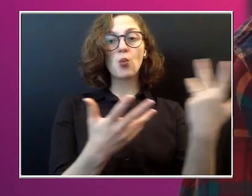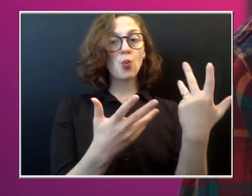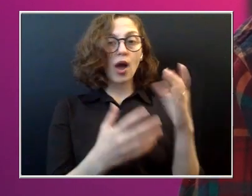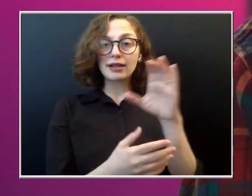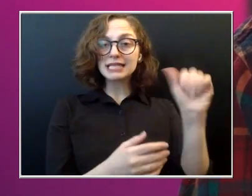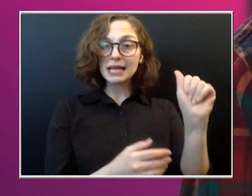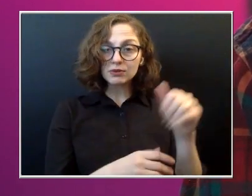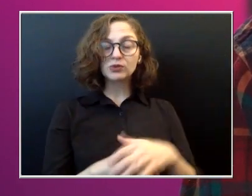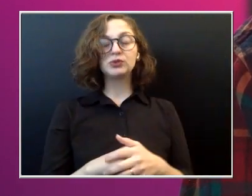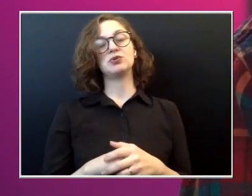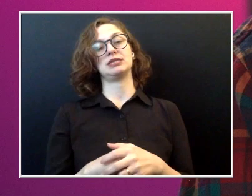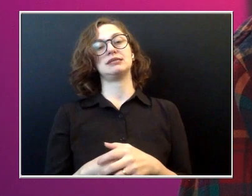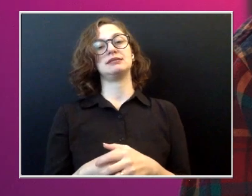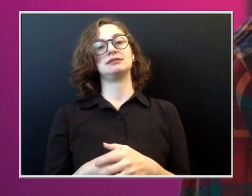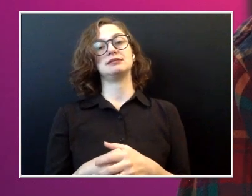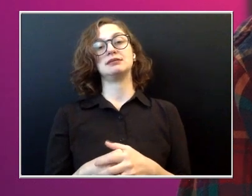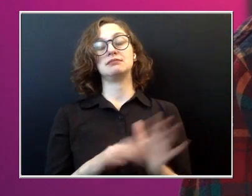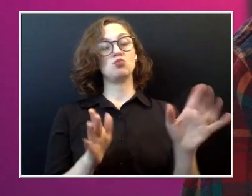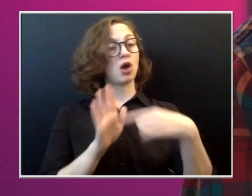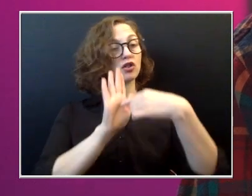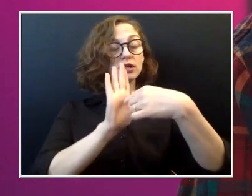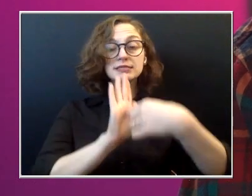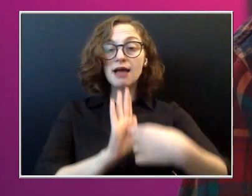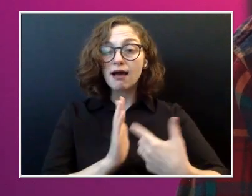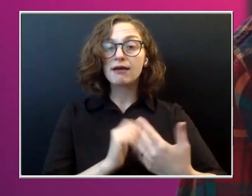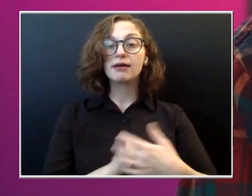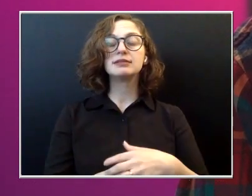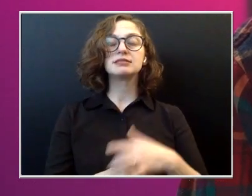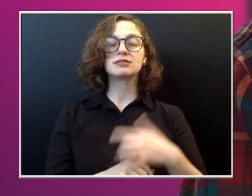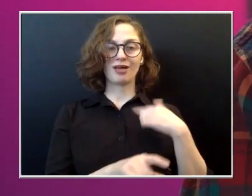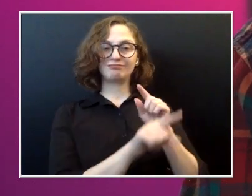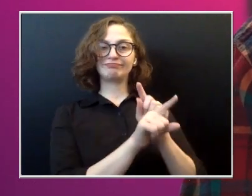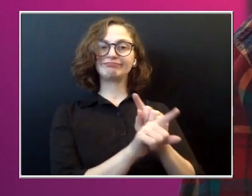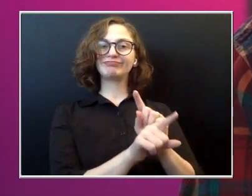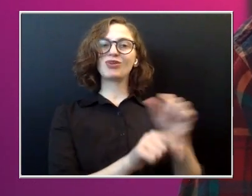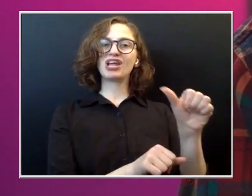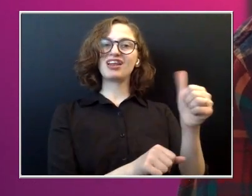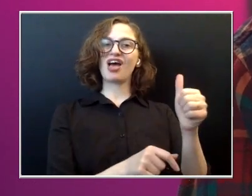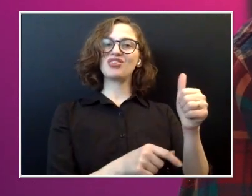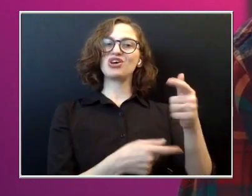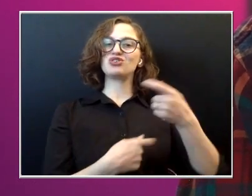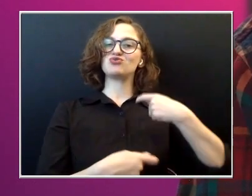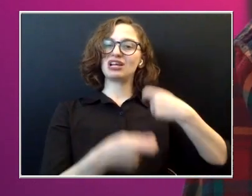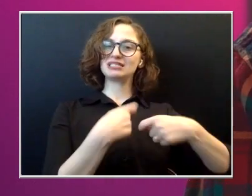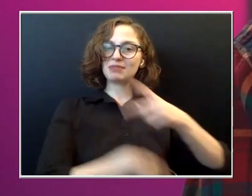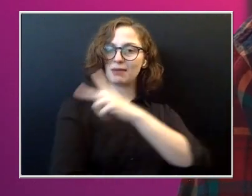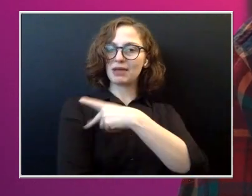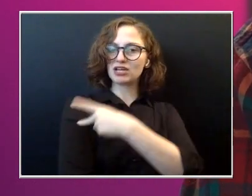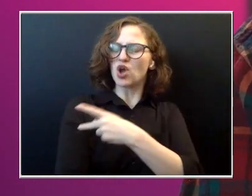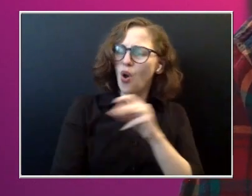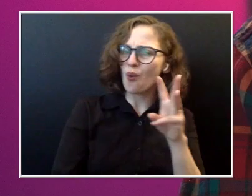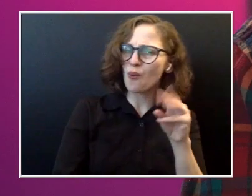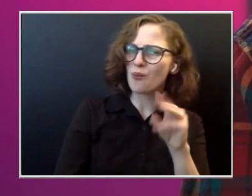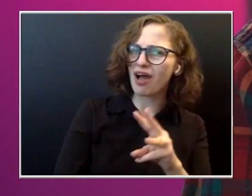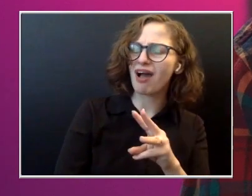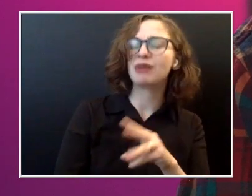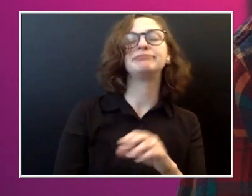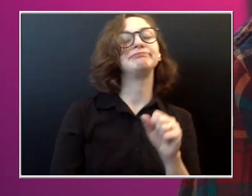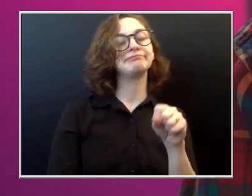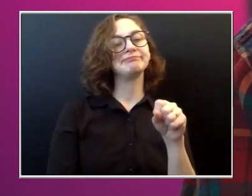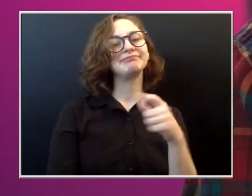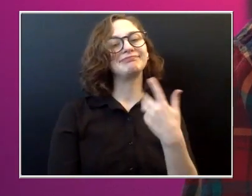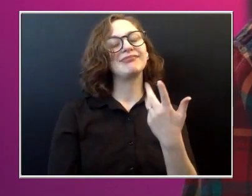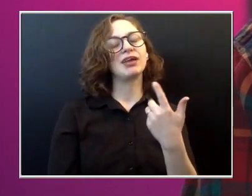and I've been able to mentor to another transplant patient. Oh, wow. And so I really much appreciate